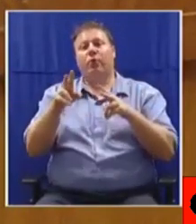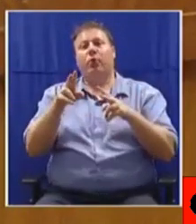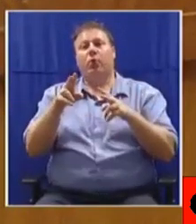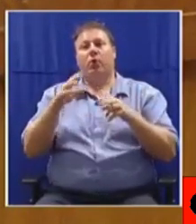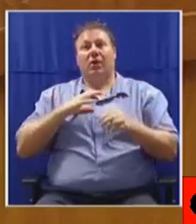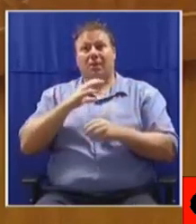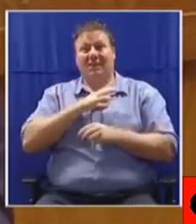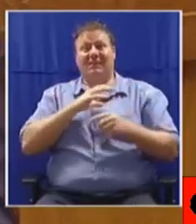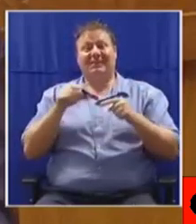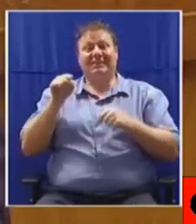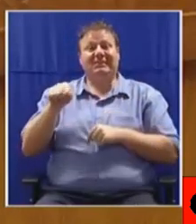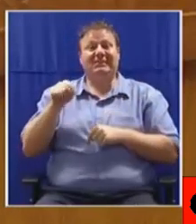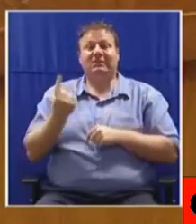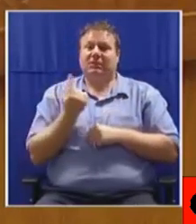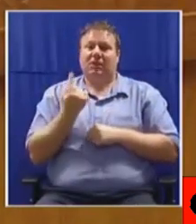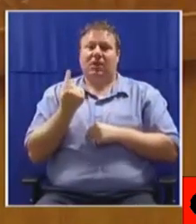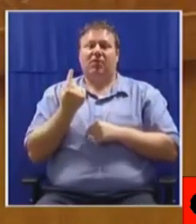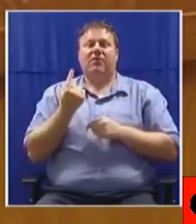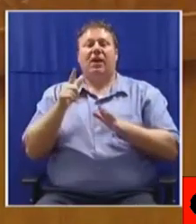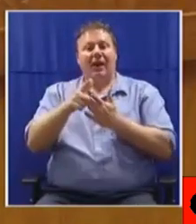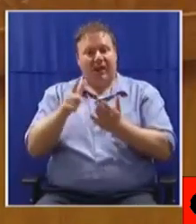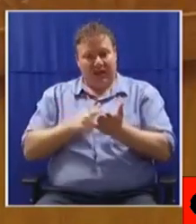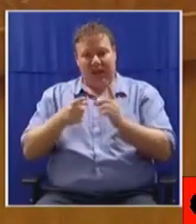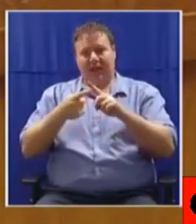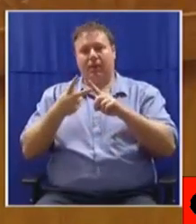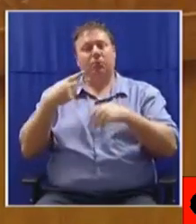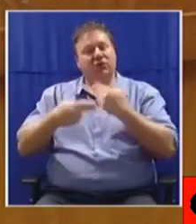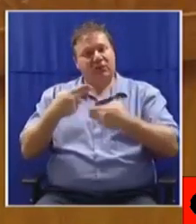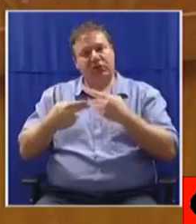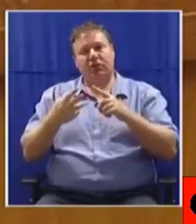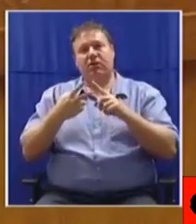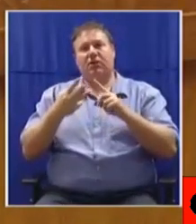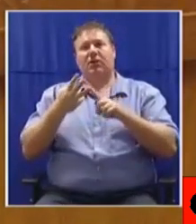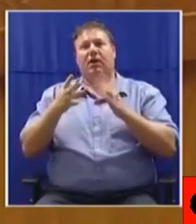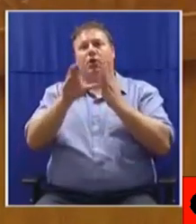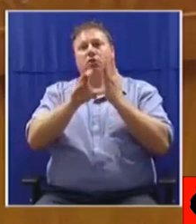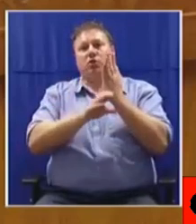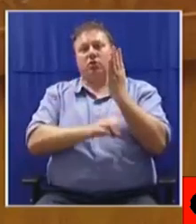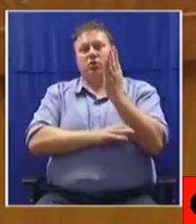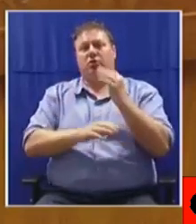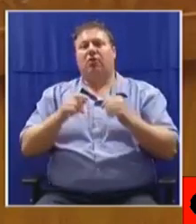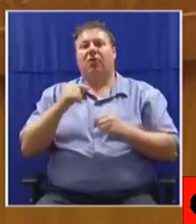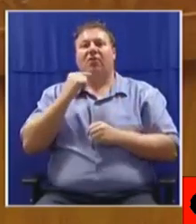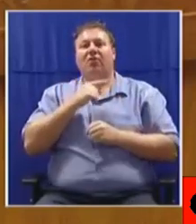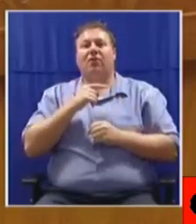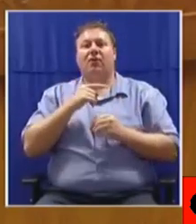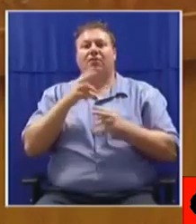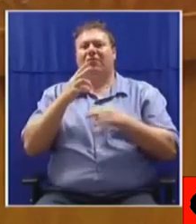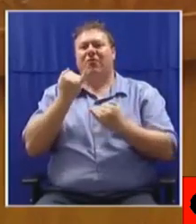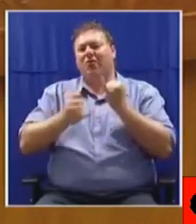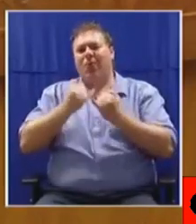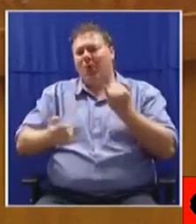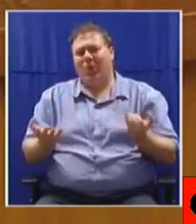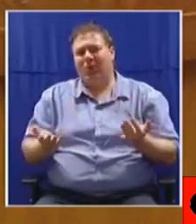itself is legally, procedurally, and constitutionally flawed. You cannot have